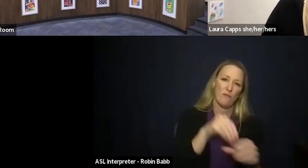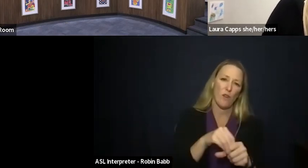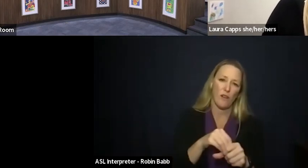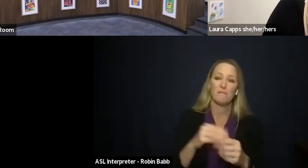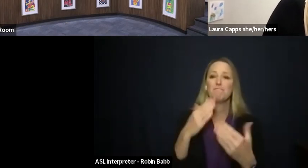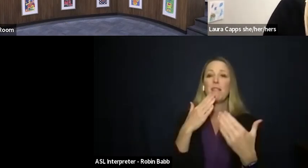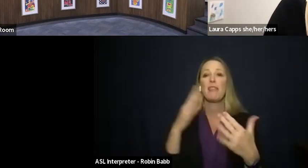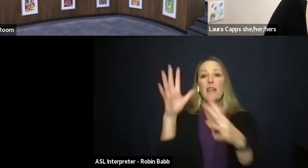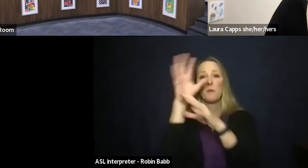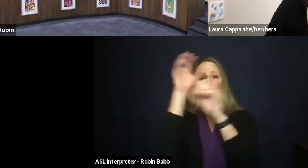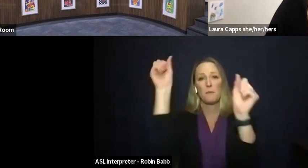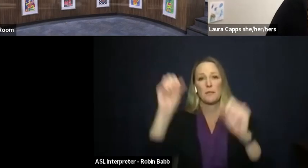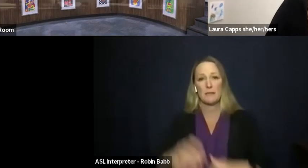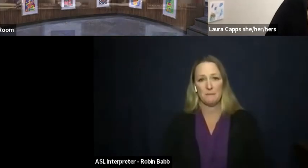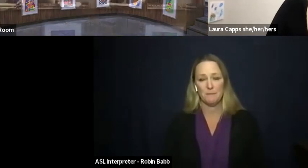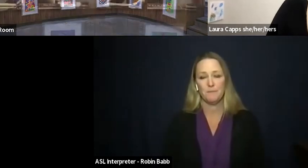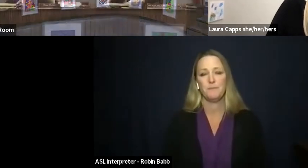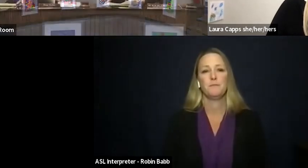president